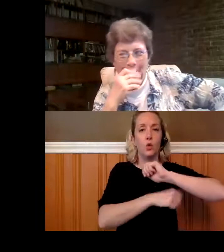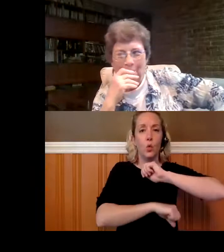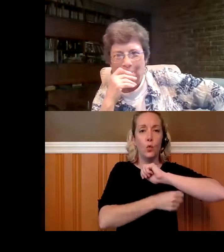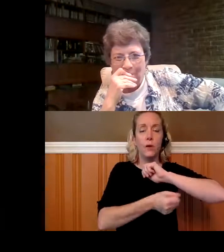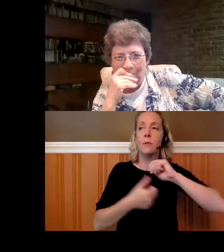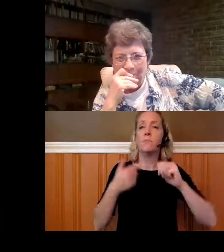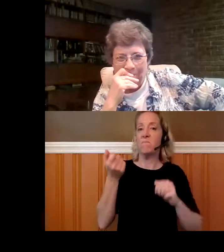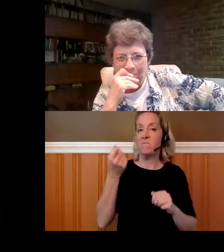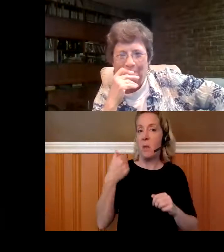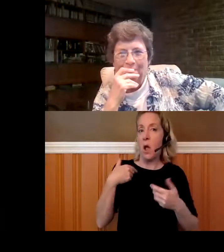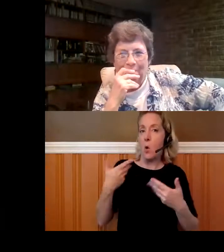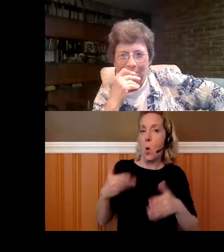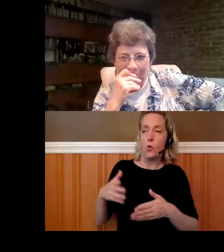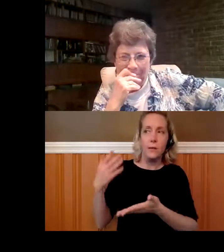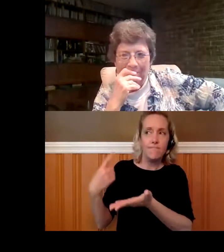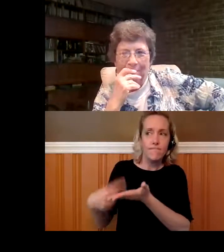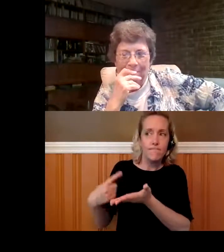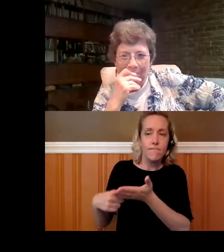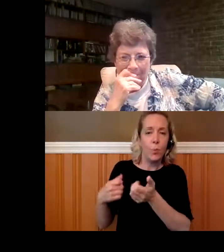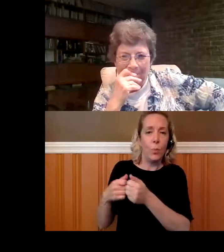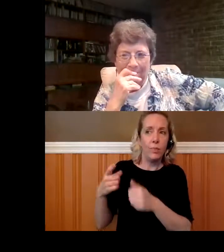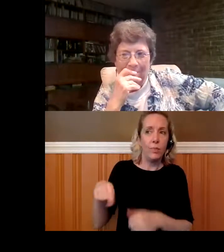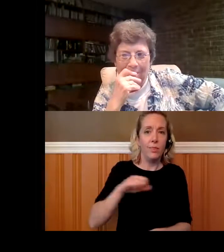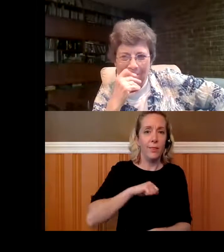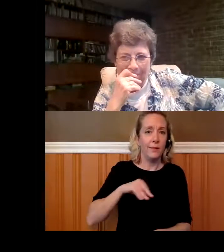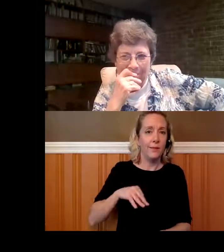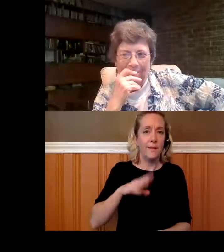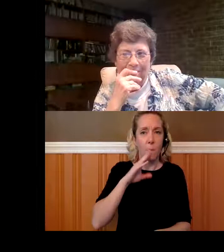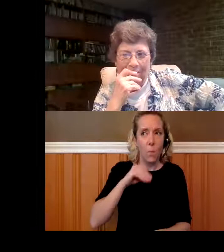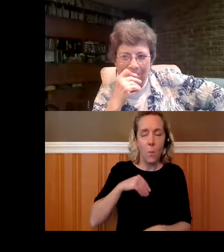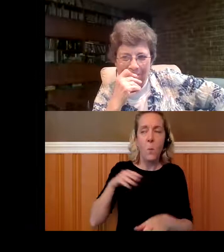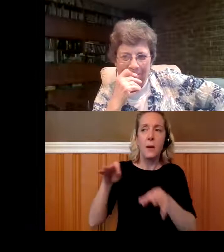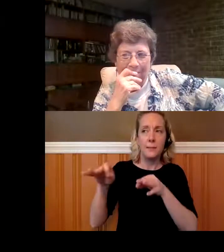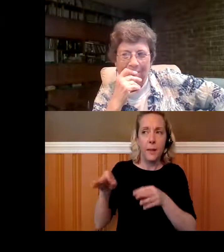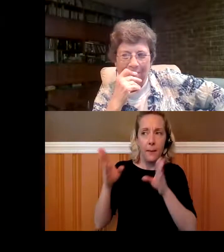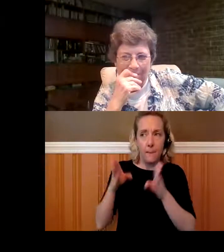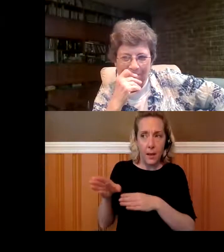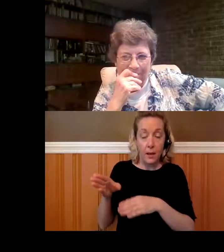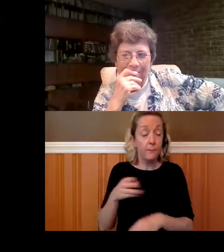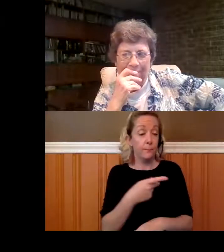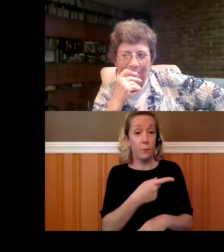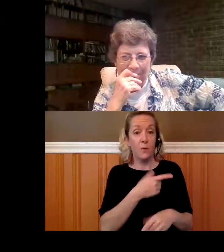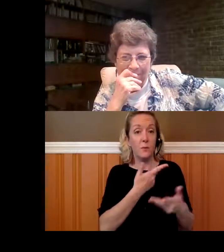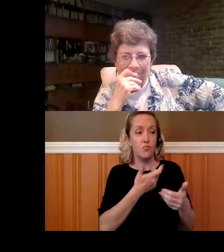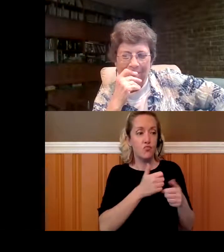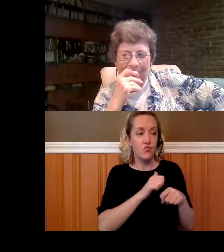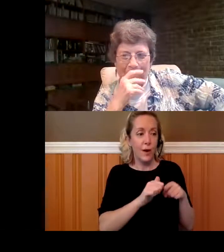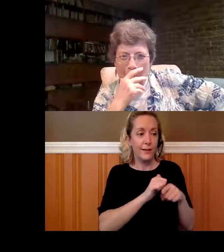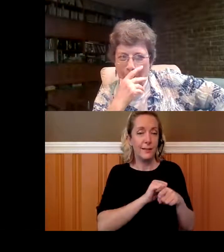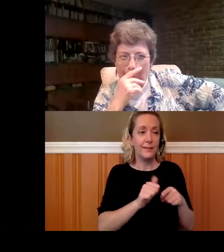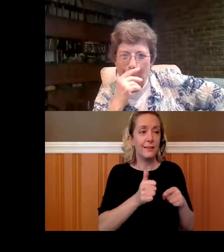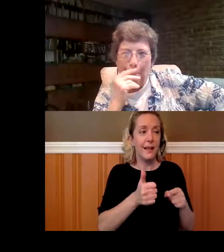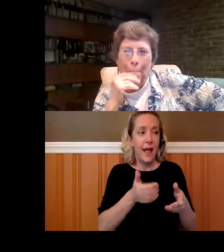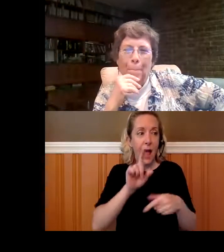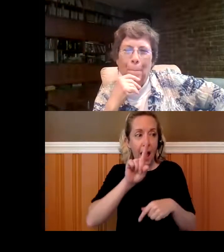to the people, explained what we were doing, and then we had practiced asking for things at school. So that was kind of